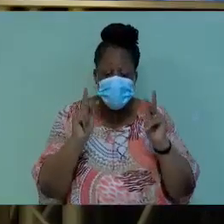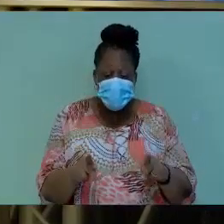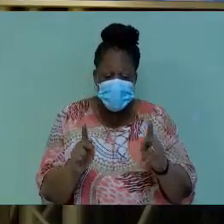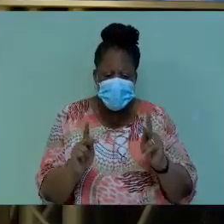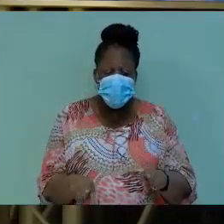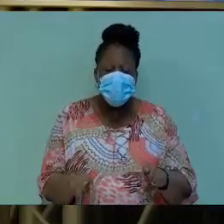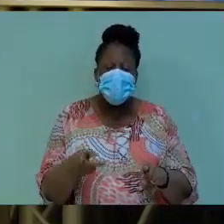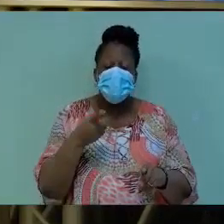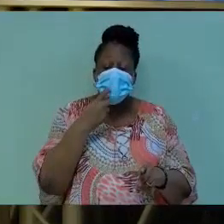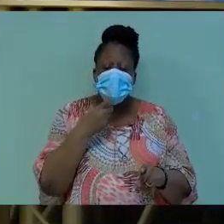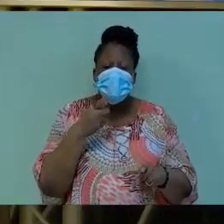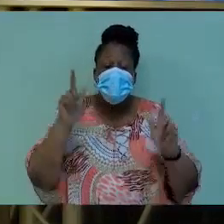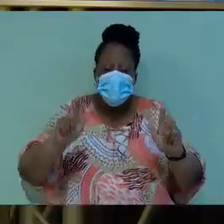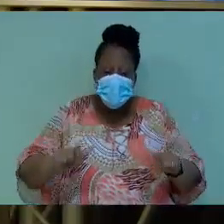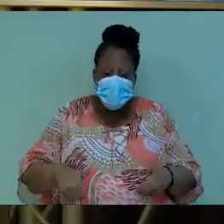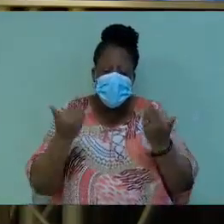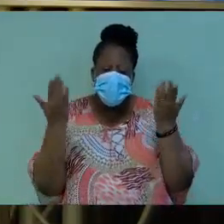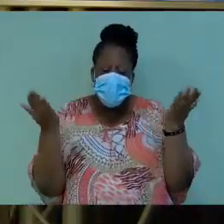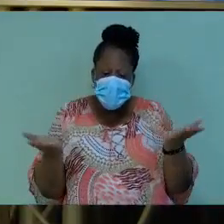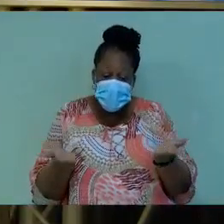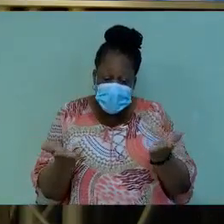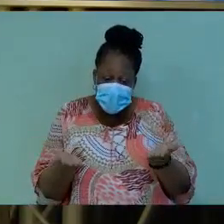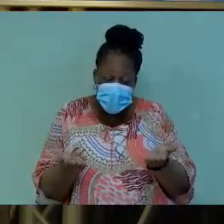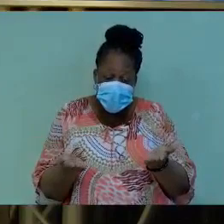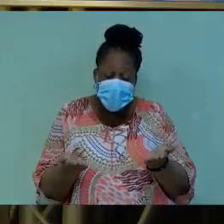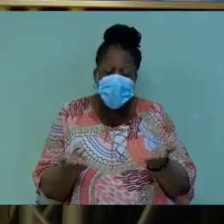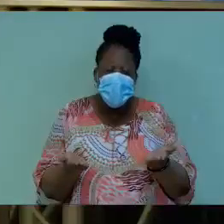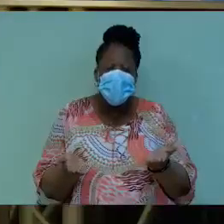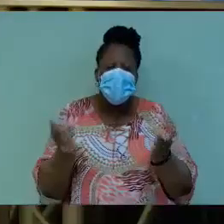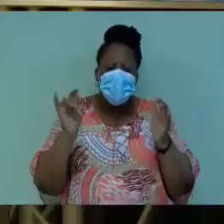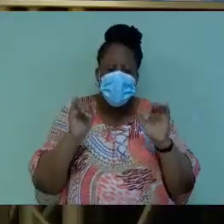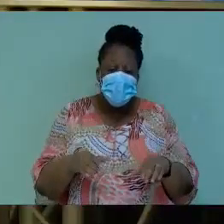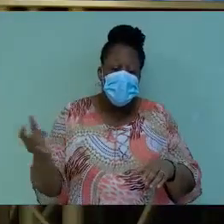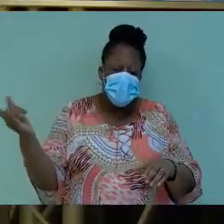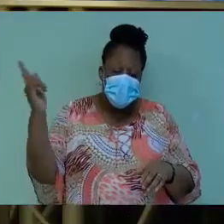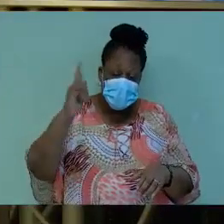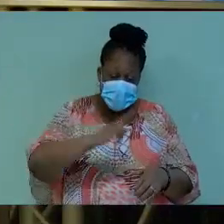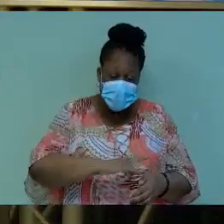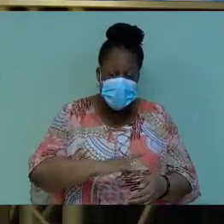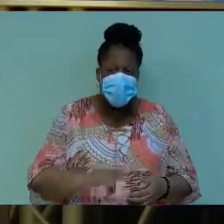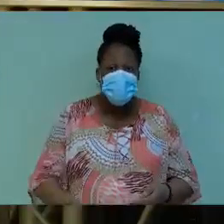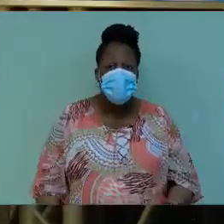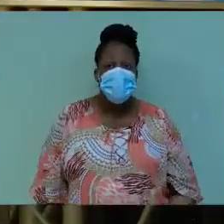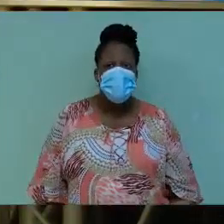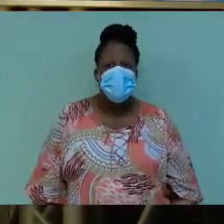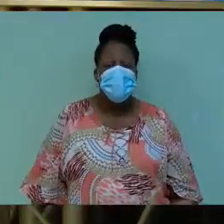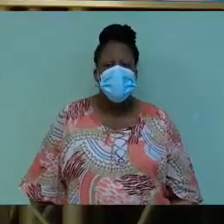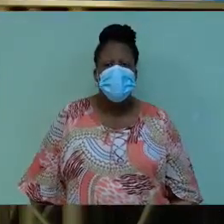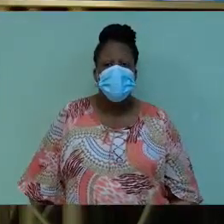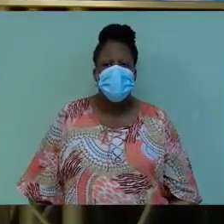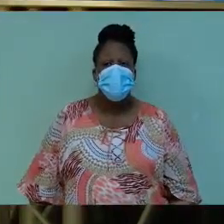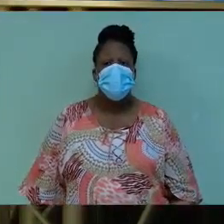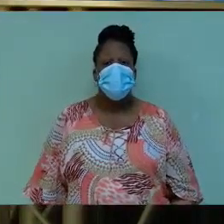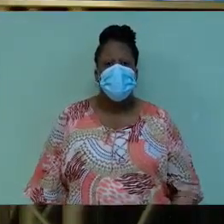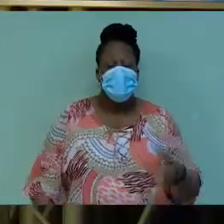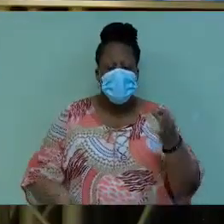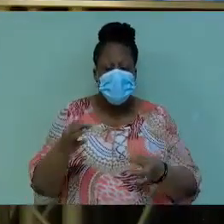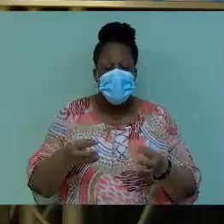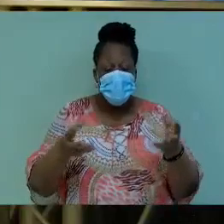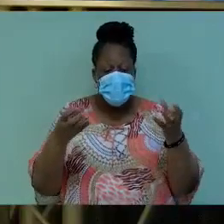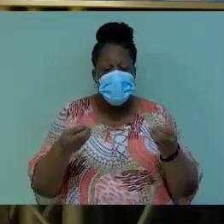are no commercial flights into St. Kitts and Nevis. If you need any further information, feel free